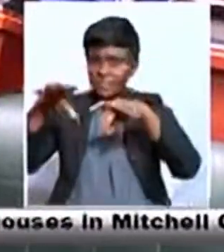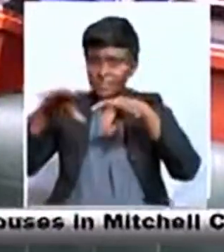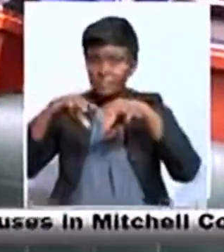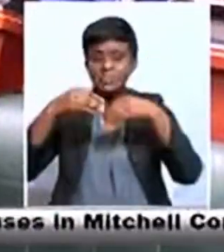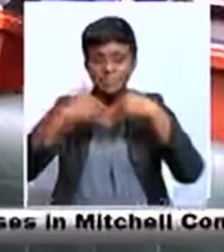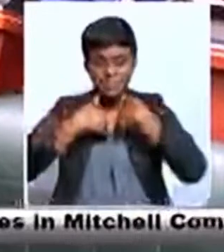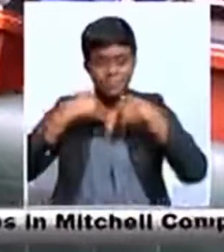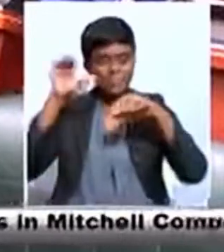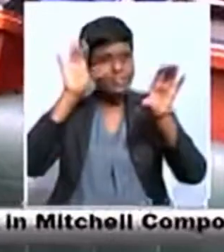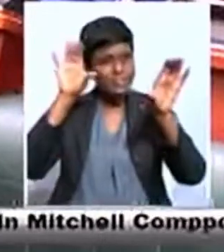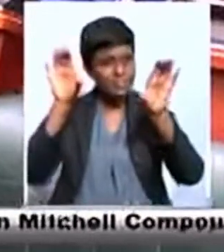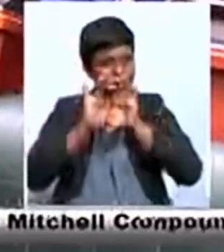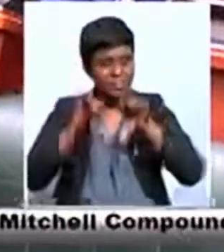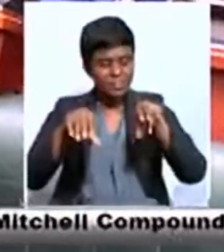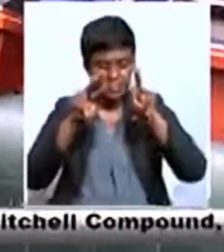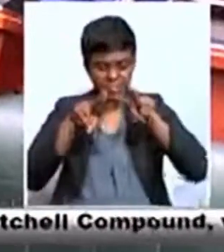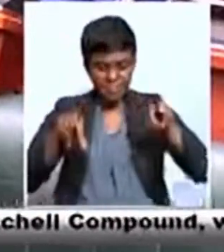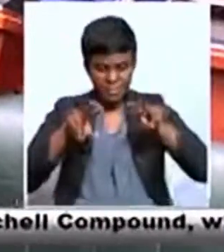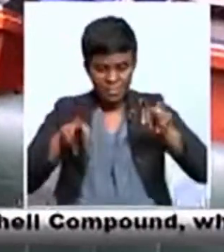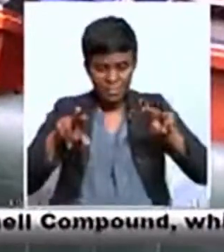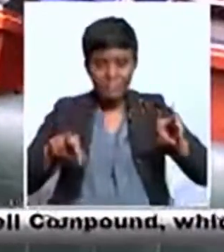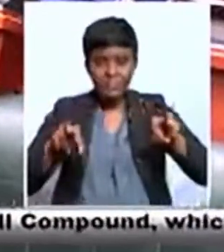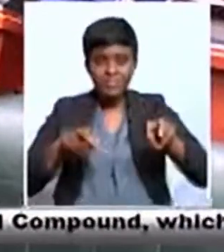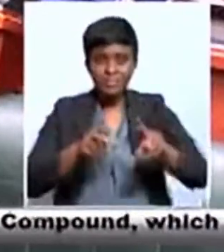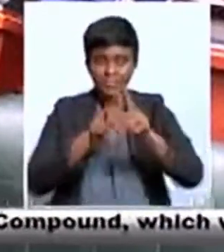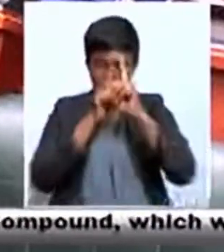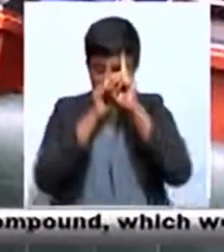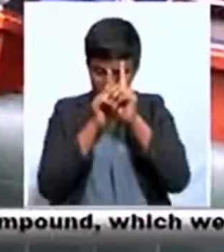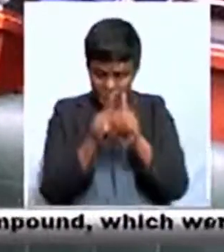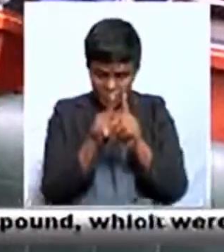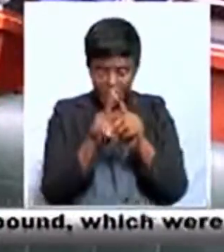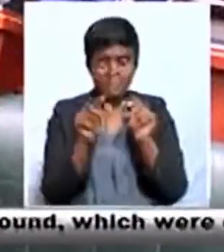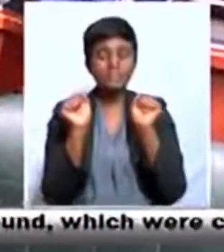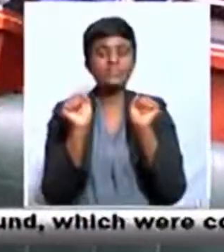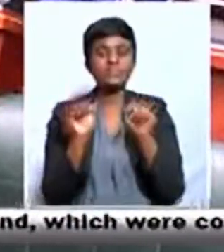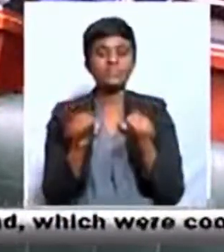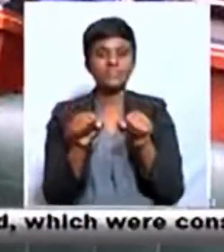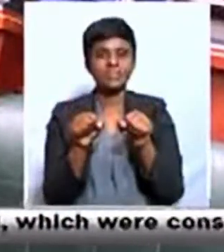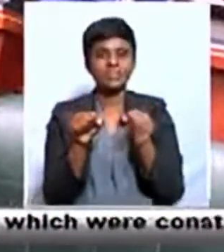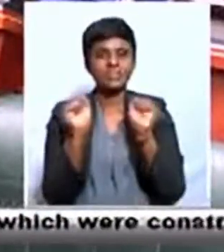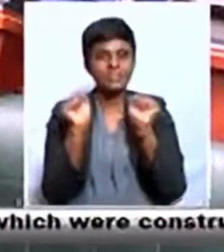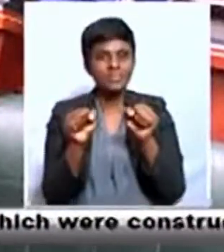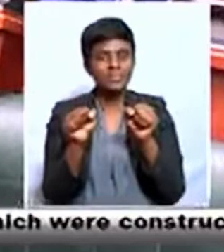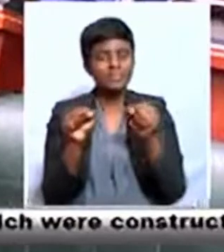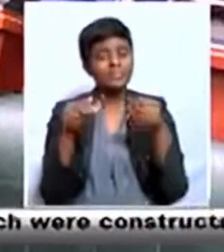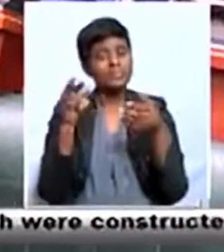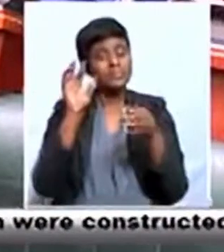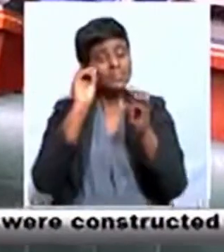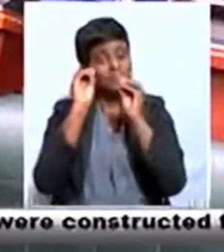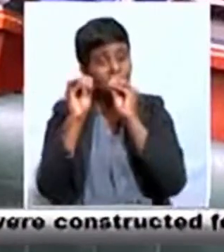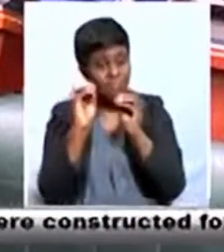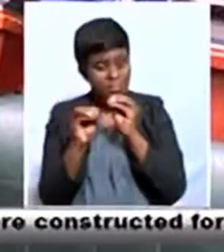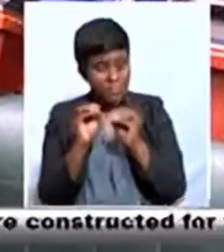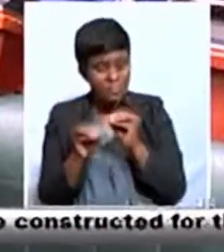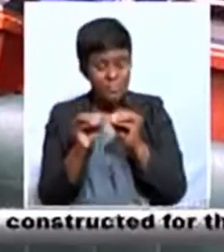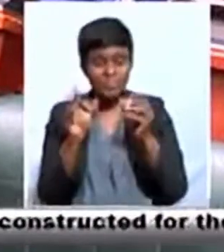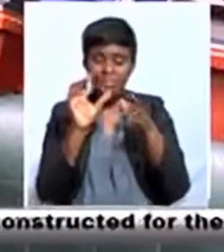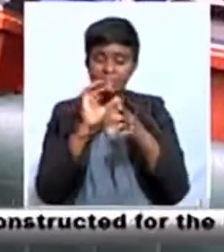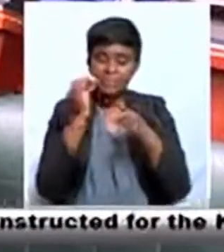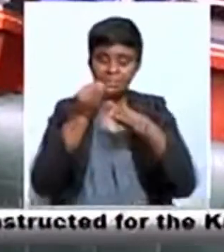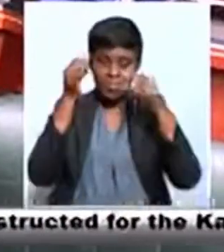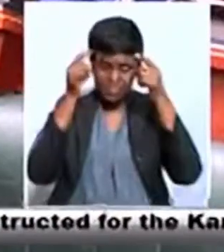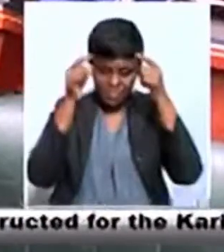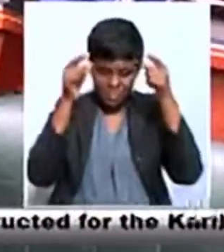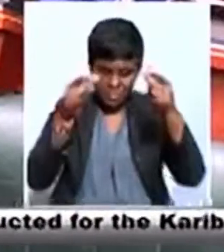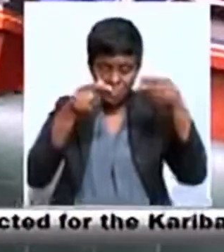conditional assessment from which a decision will be made either to renovate or hand over